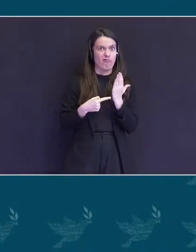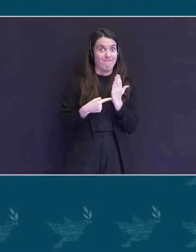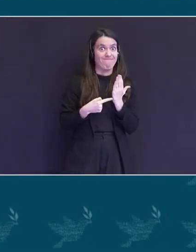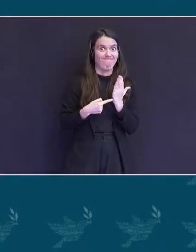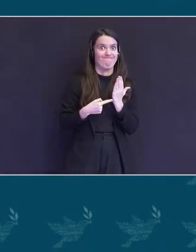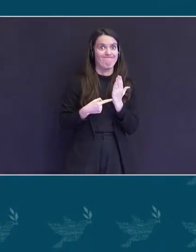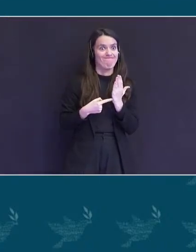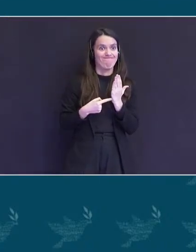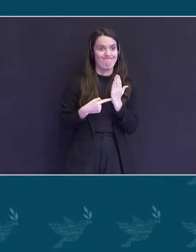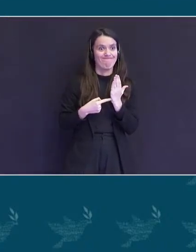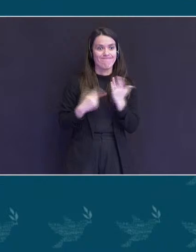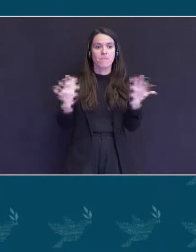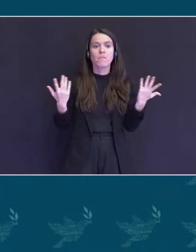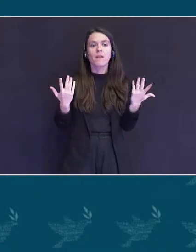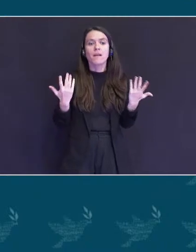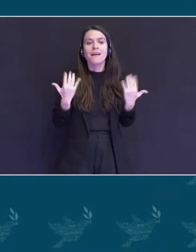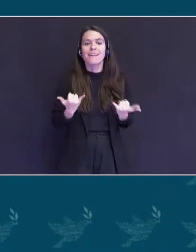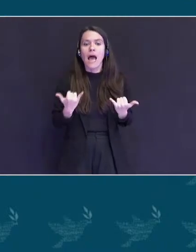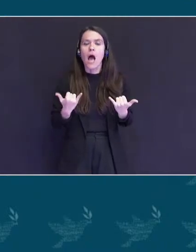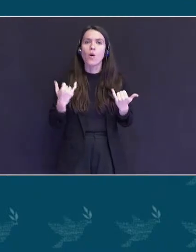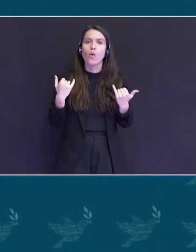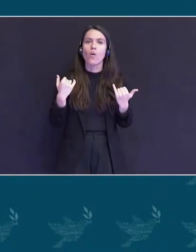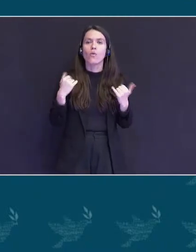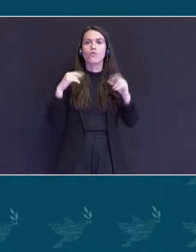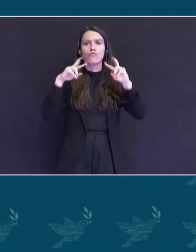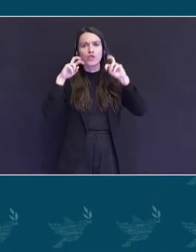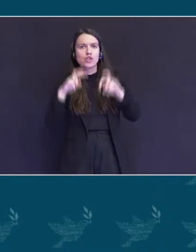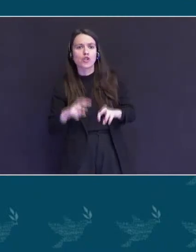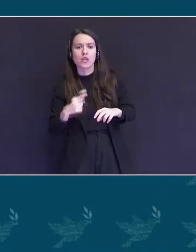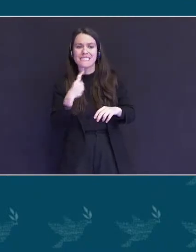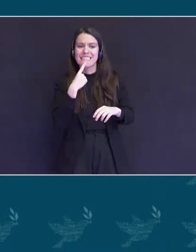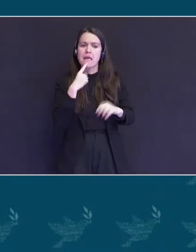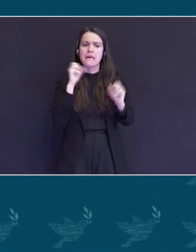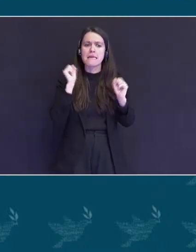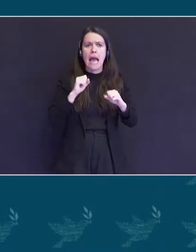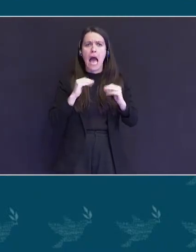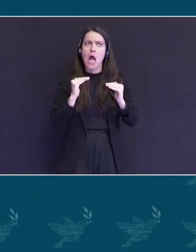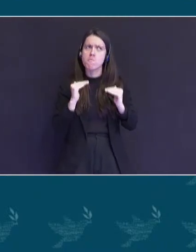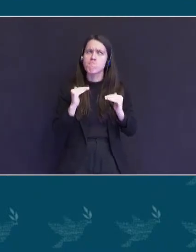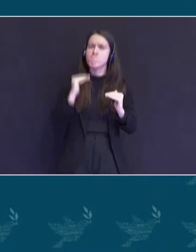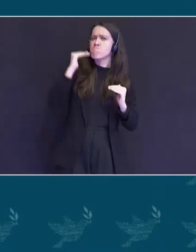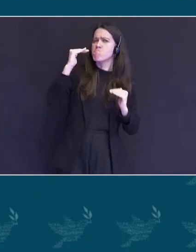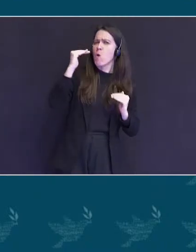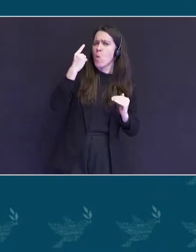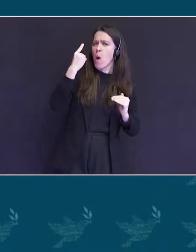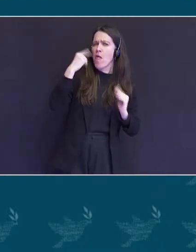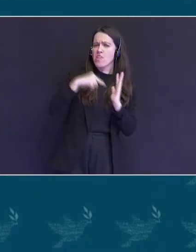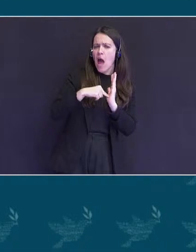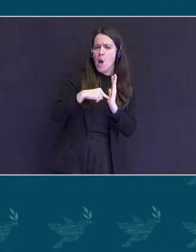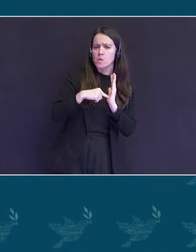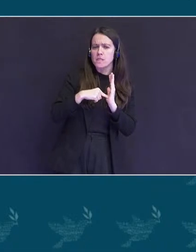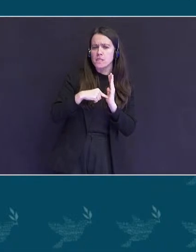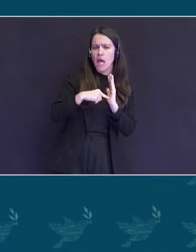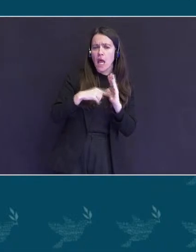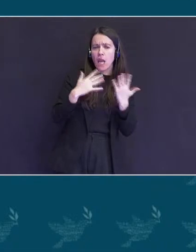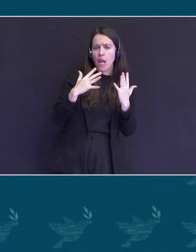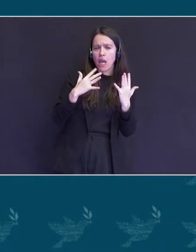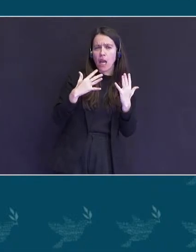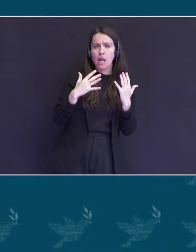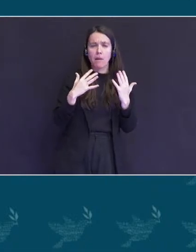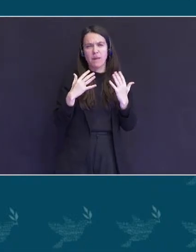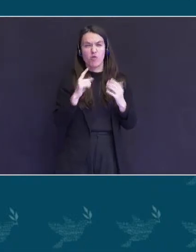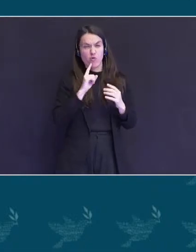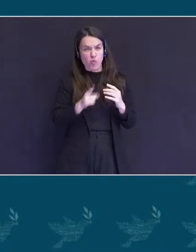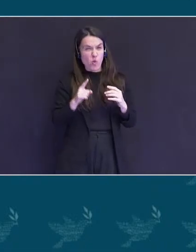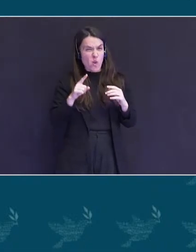current recent research, they claim that they can up to 1,000 or 4,000, but the real evaluation is not yet